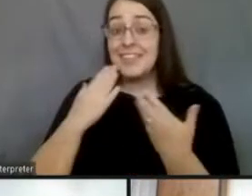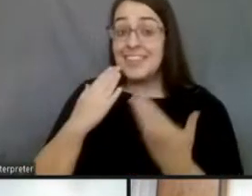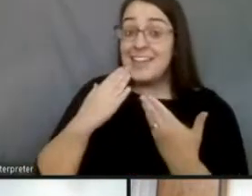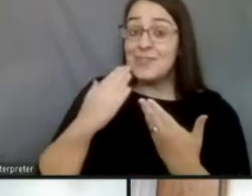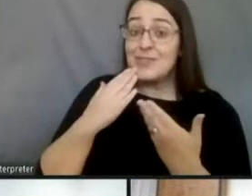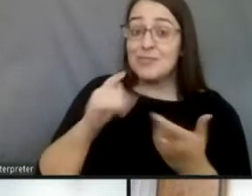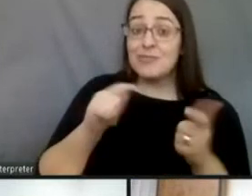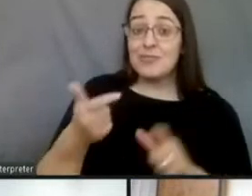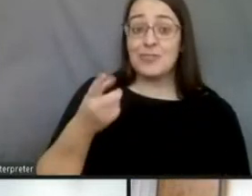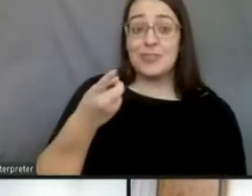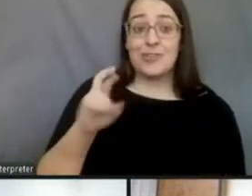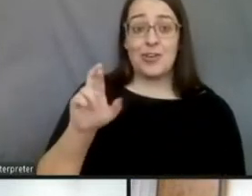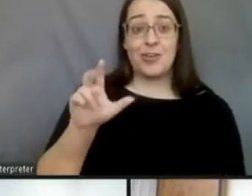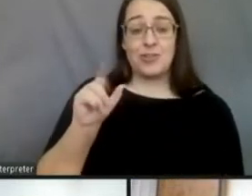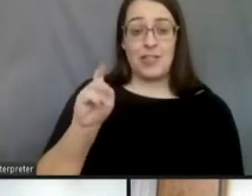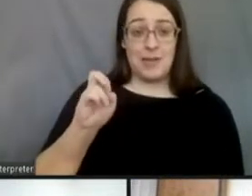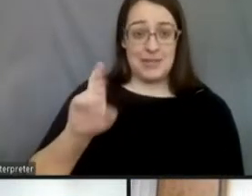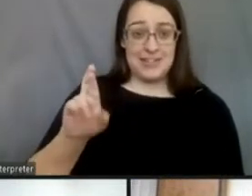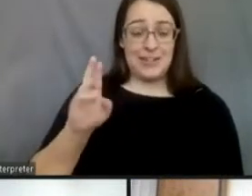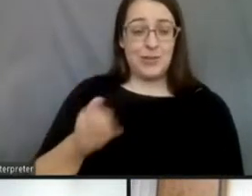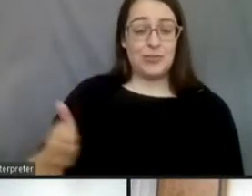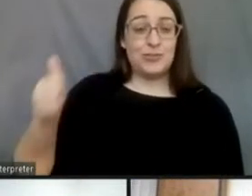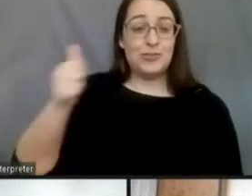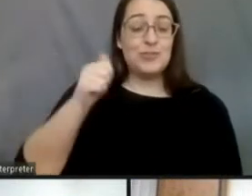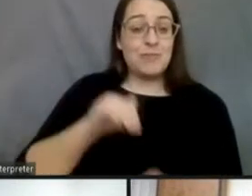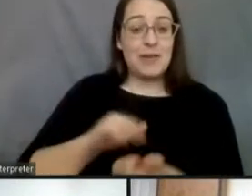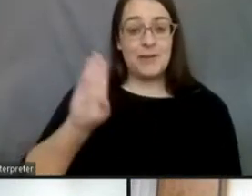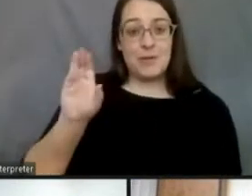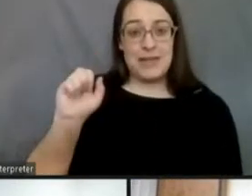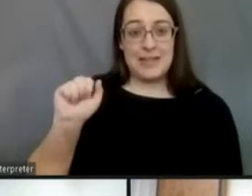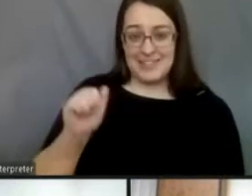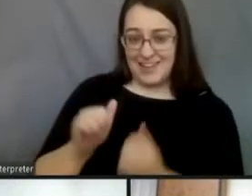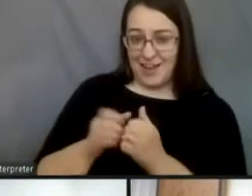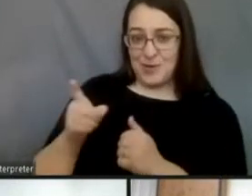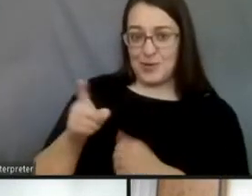Lamentier, Chief Medical Officer for BSA. Dr. Lamentier, how are you?